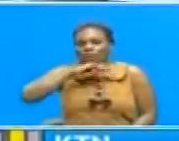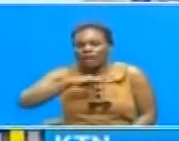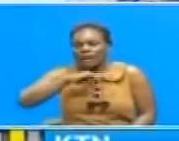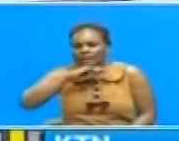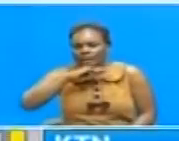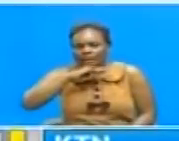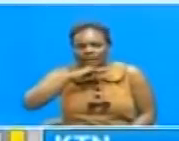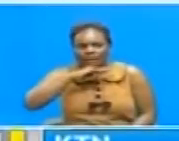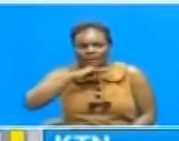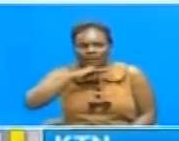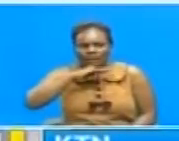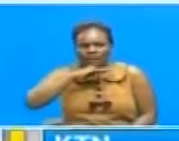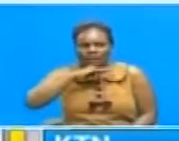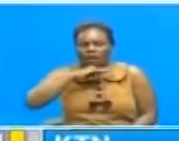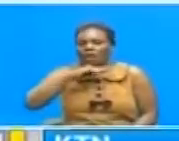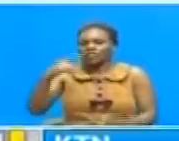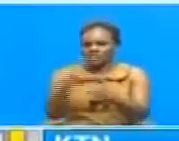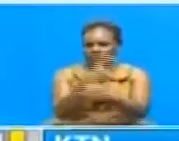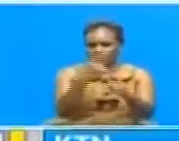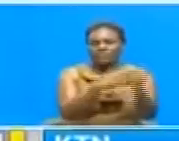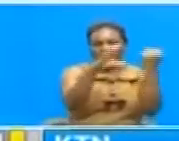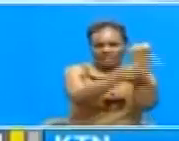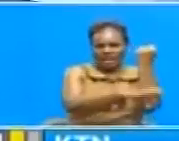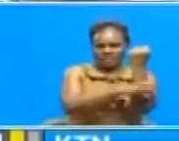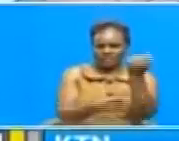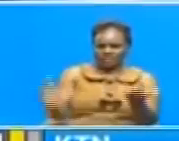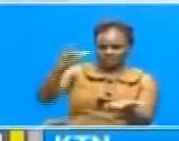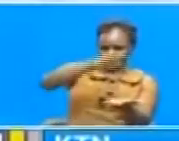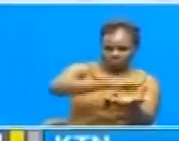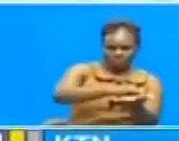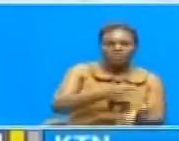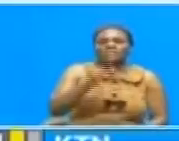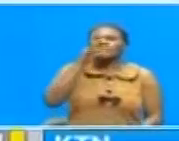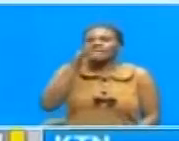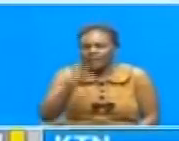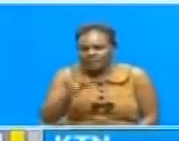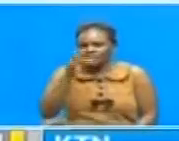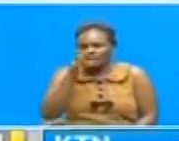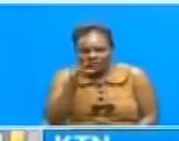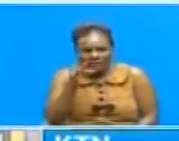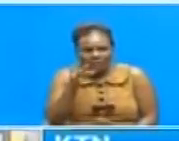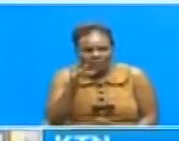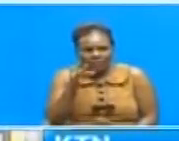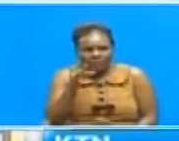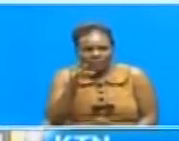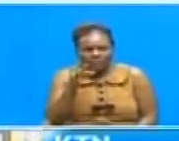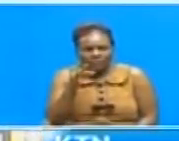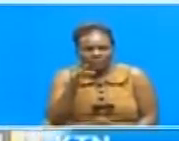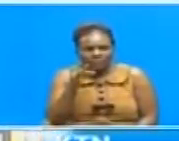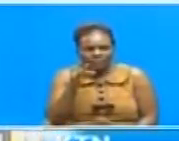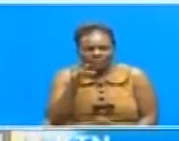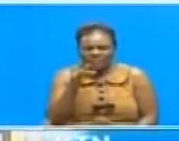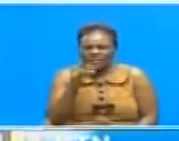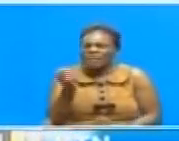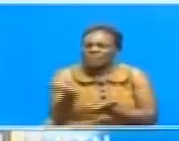from Scotland, from Russia, from Tanzania, changa, bottled nicely. What